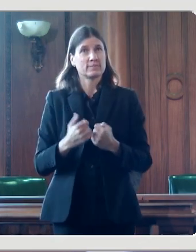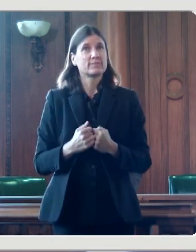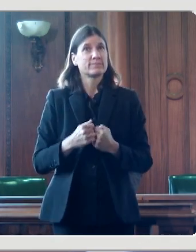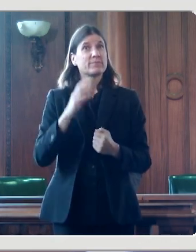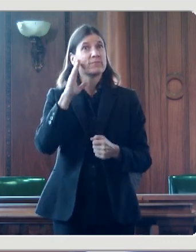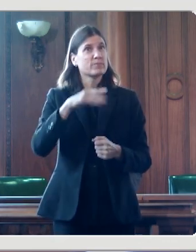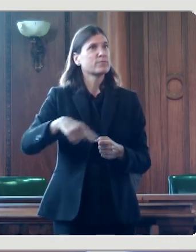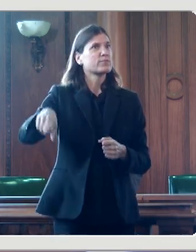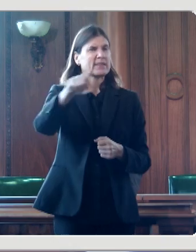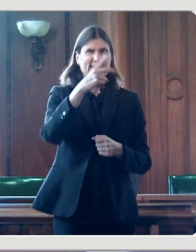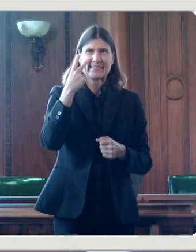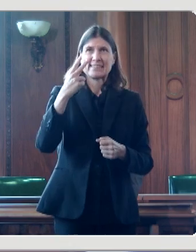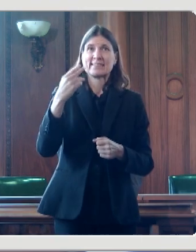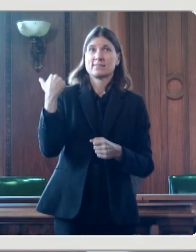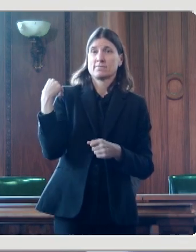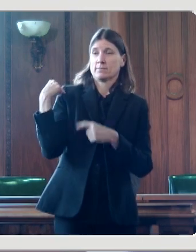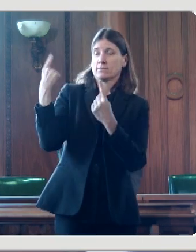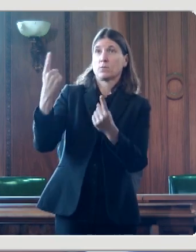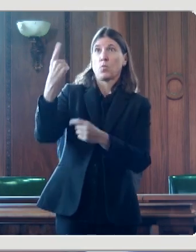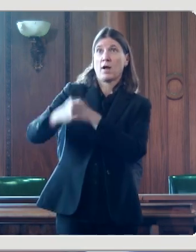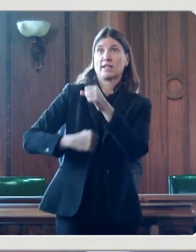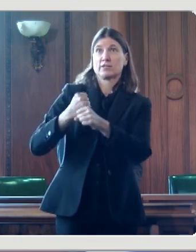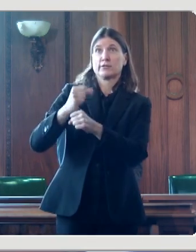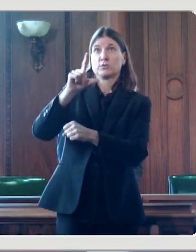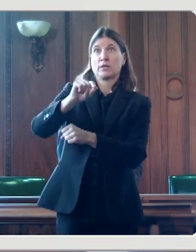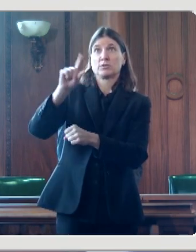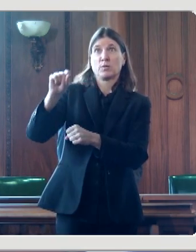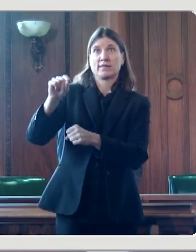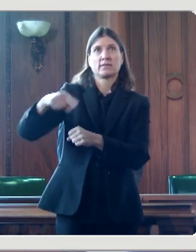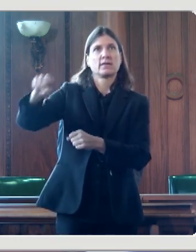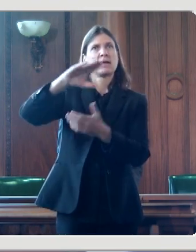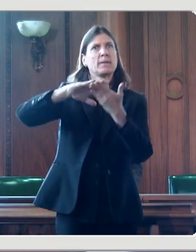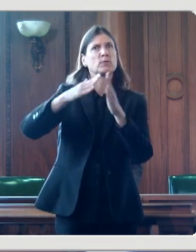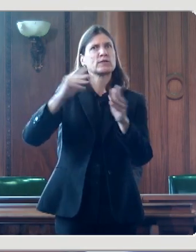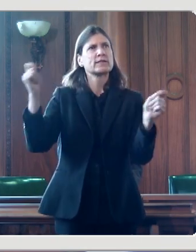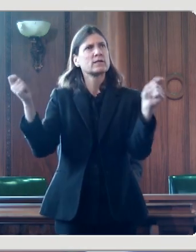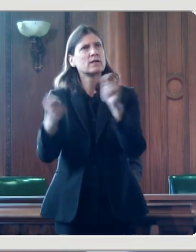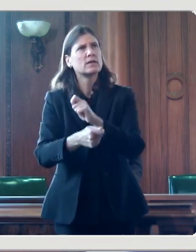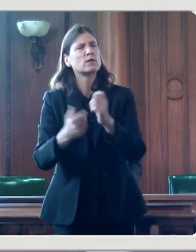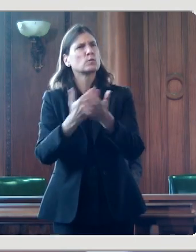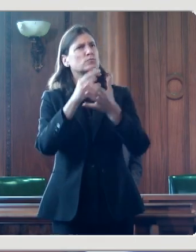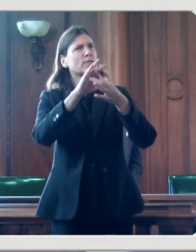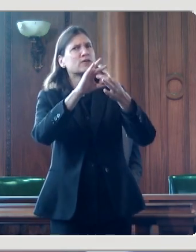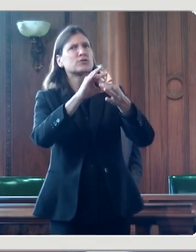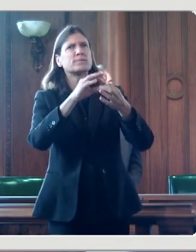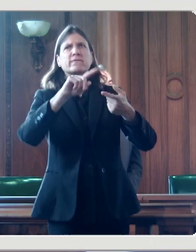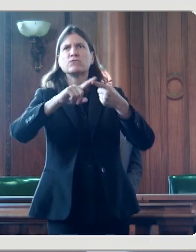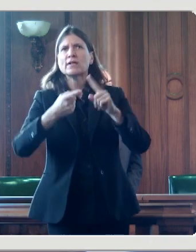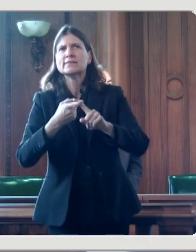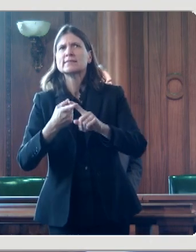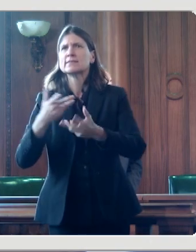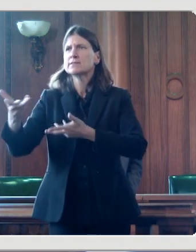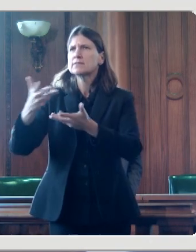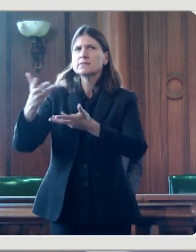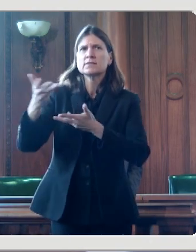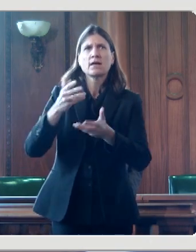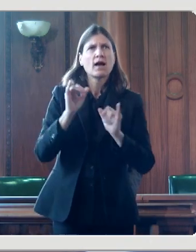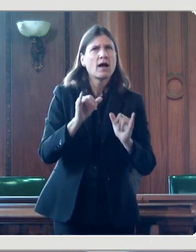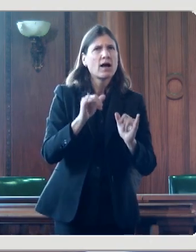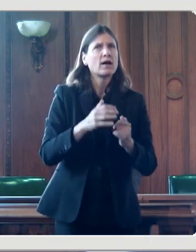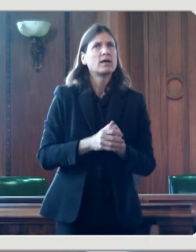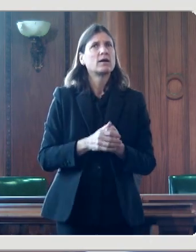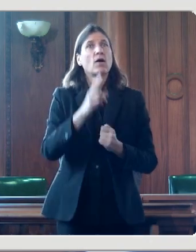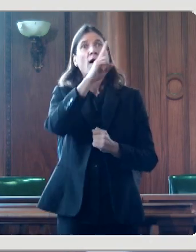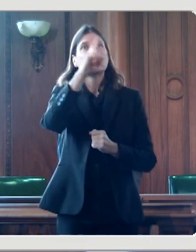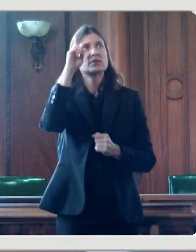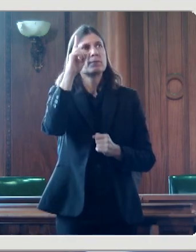around us. We have all created new relationships. At Mercy, we've created relationships with community partners like we never